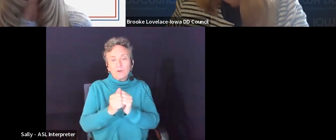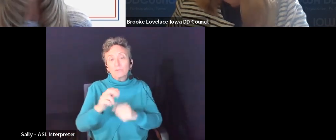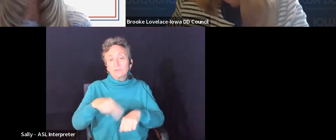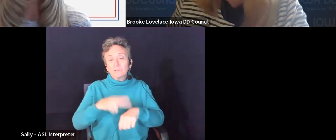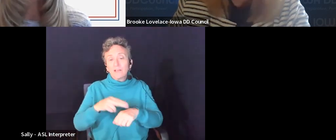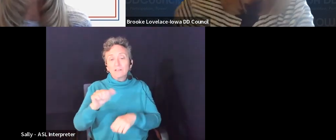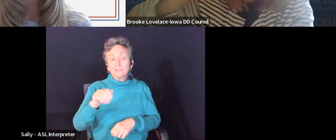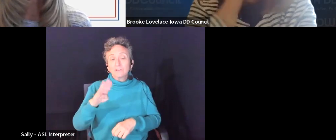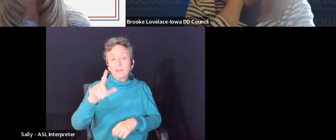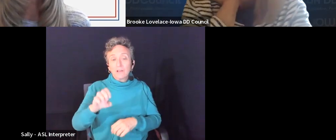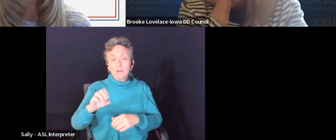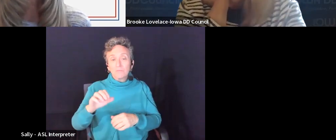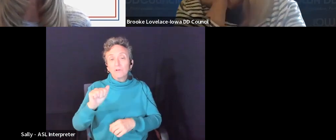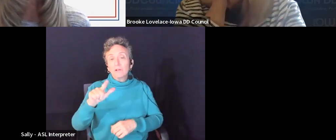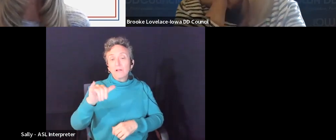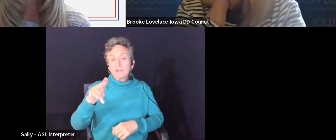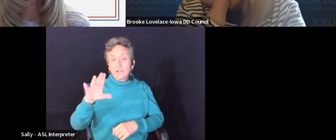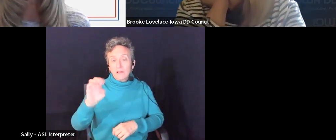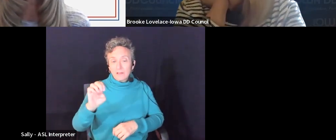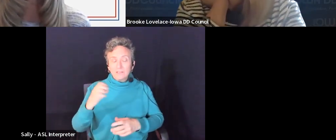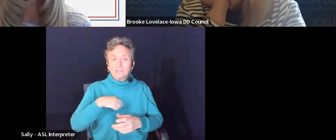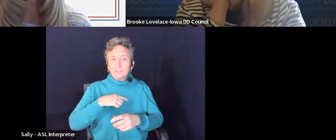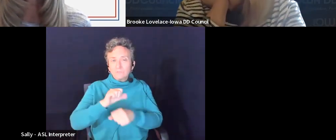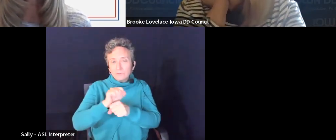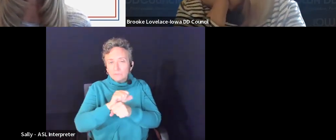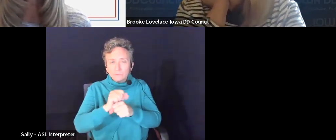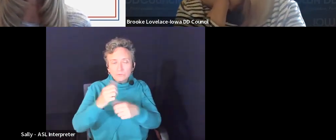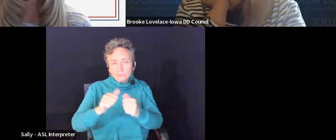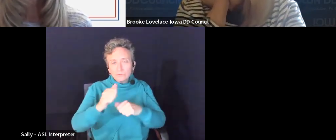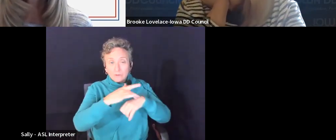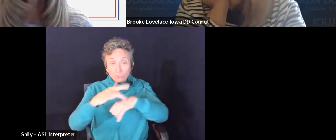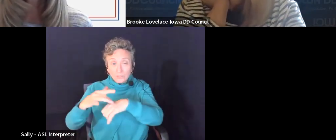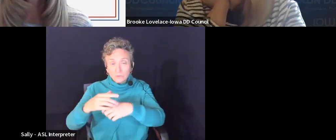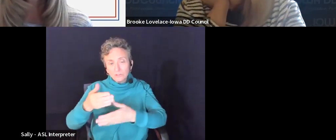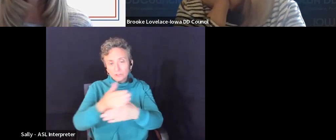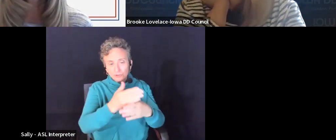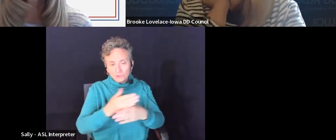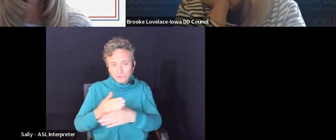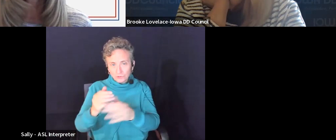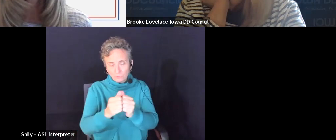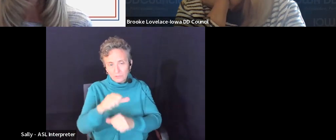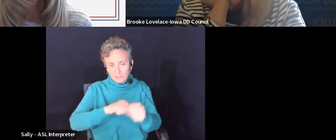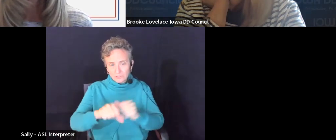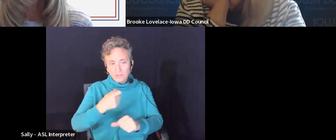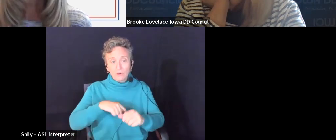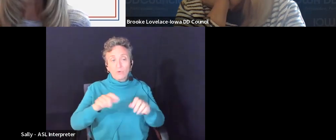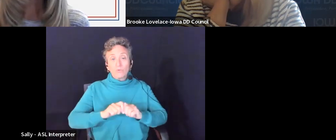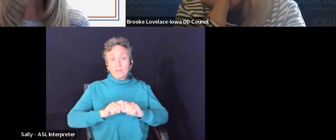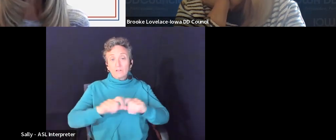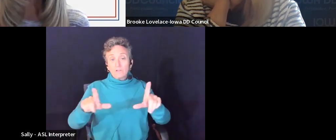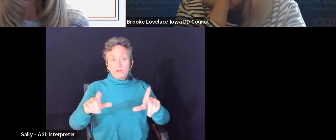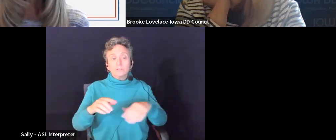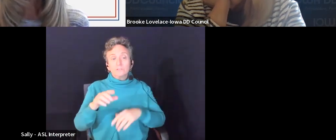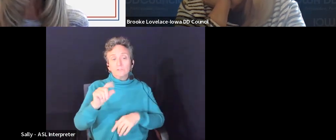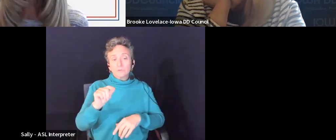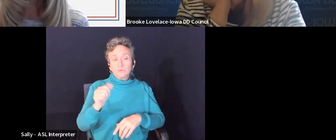create a program where we could all share resources. So we launched in 2017.